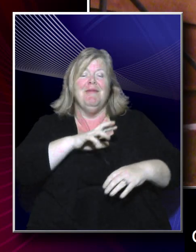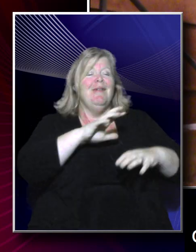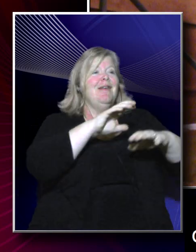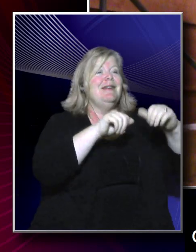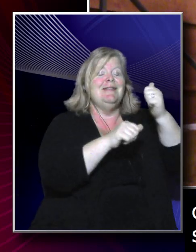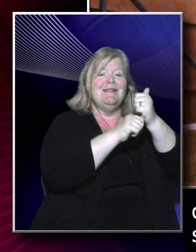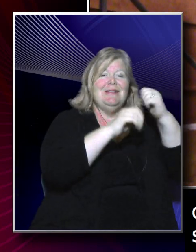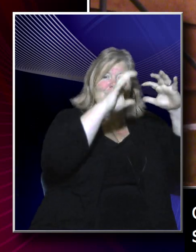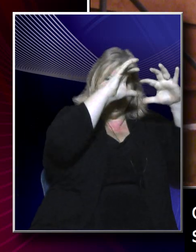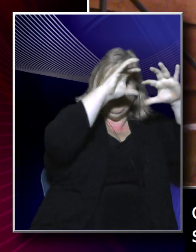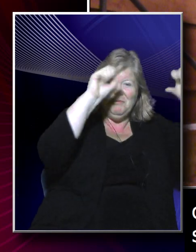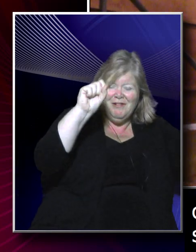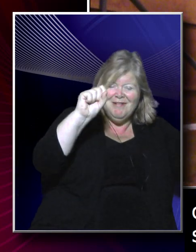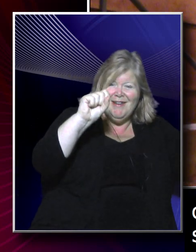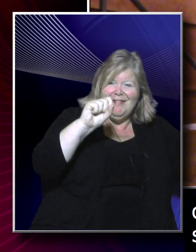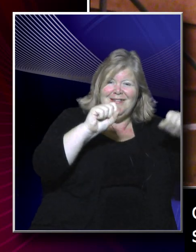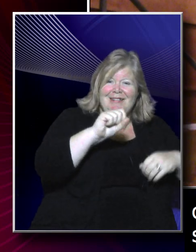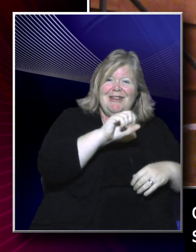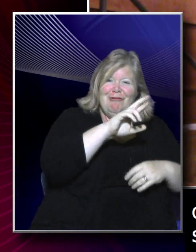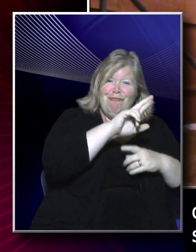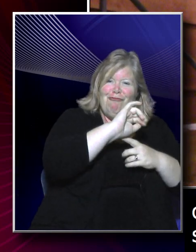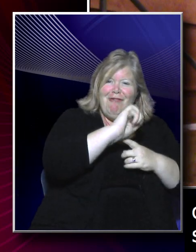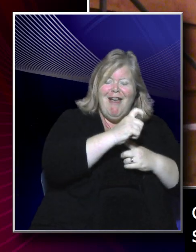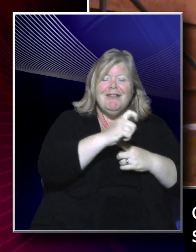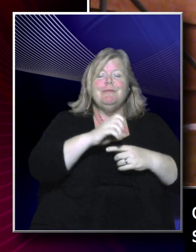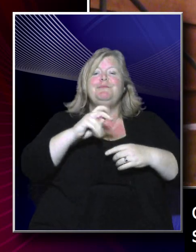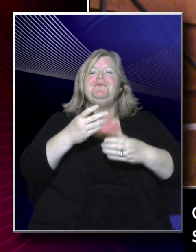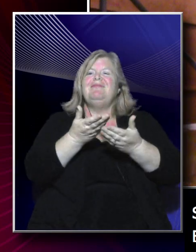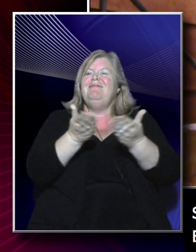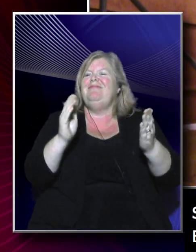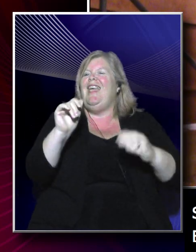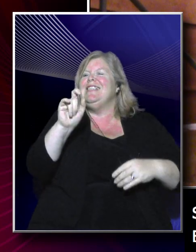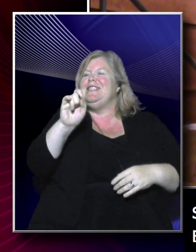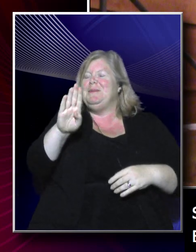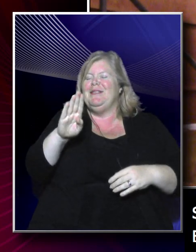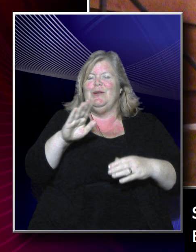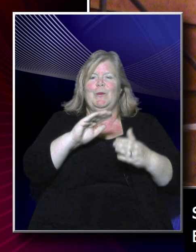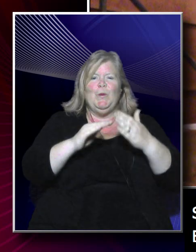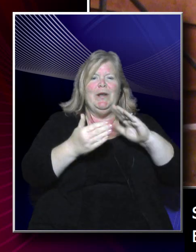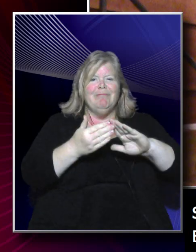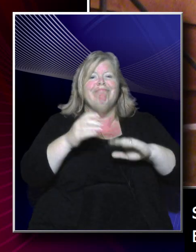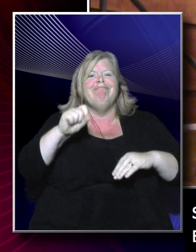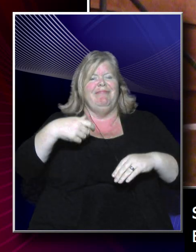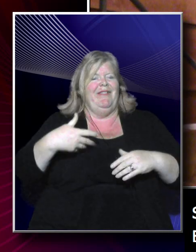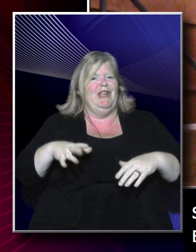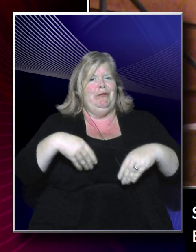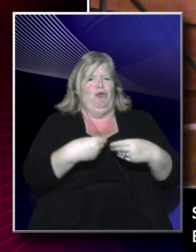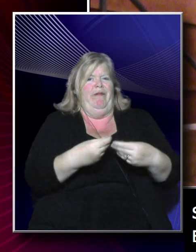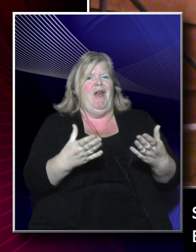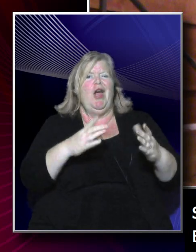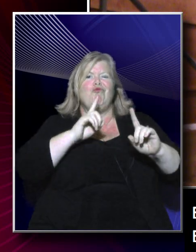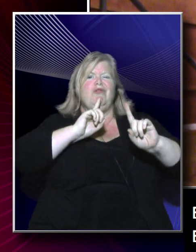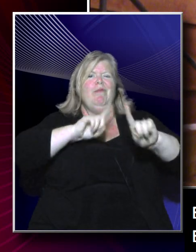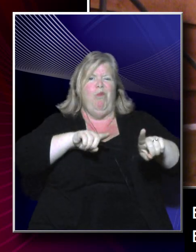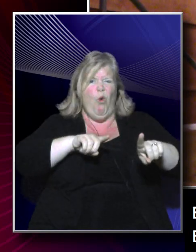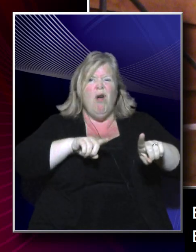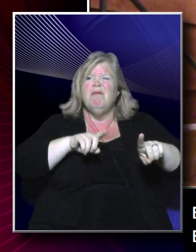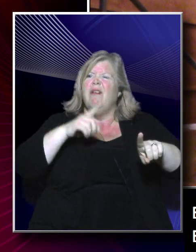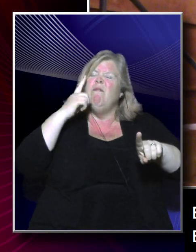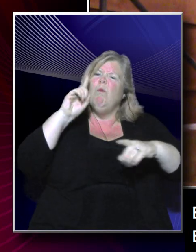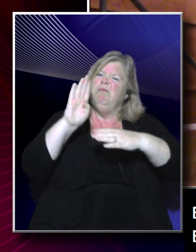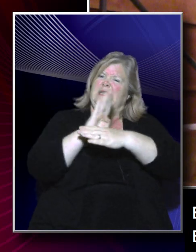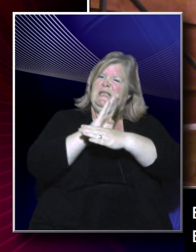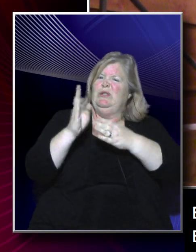ASD community. Each of the board members have been provided with a report for business services, which summarizes